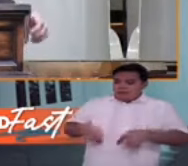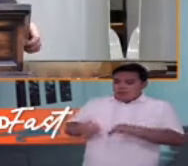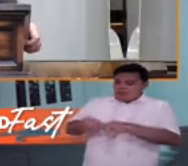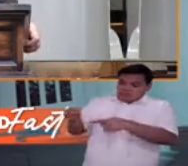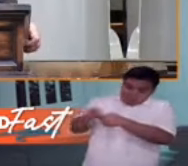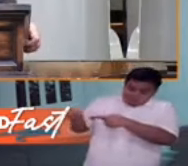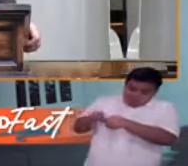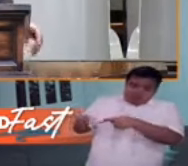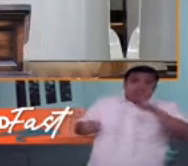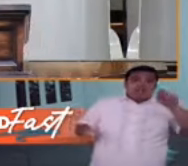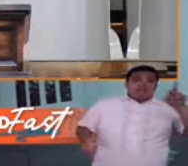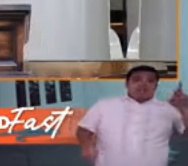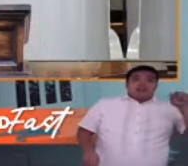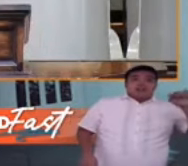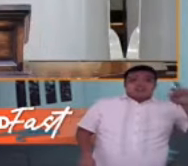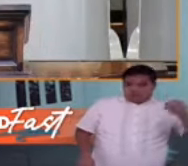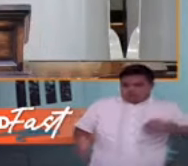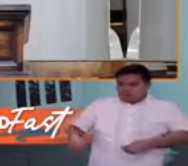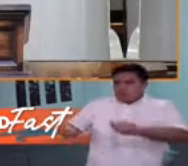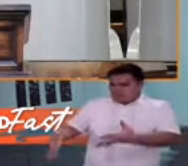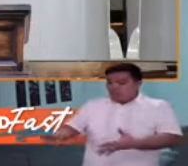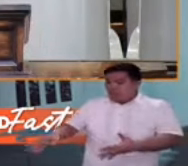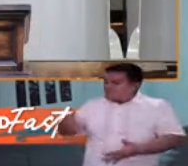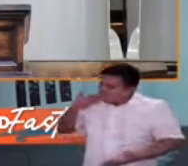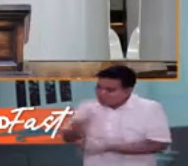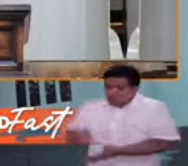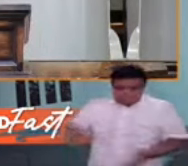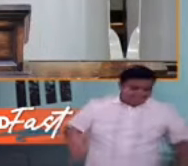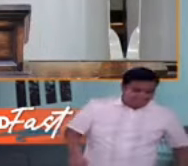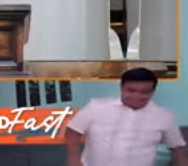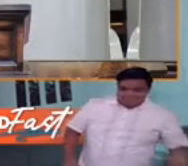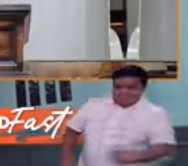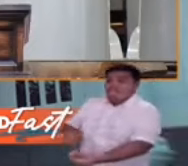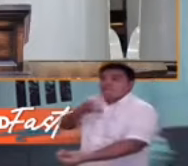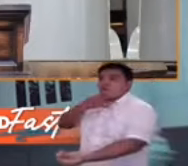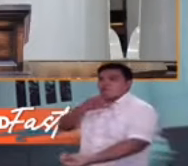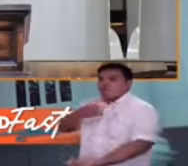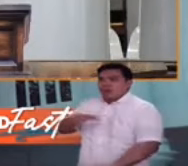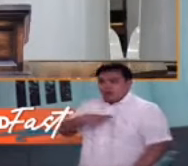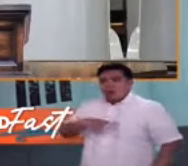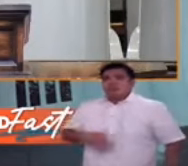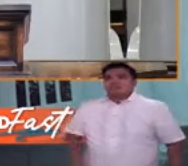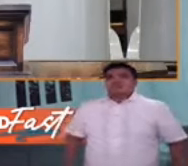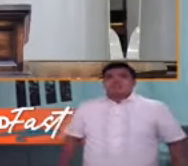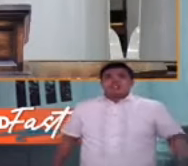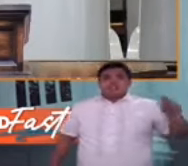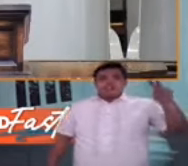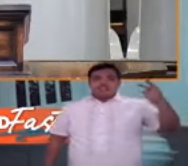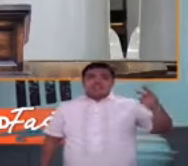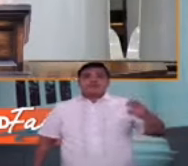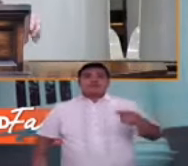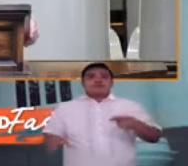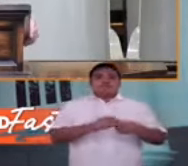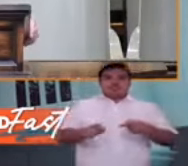It is a reward of thanks for doing right. Train your child. Secondly,